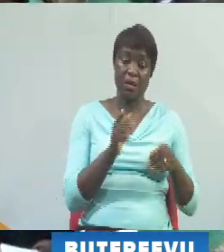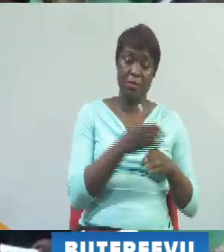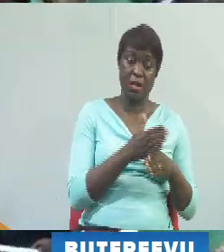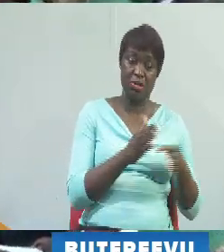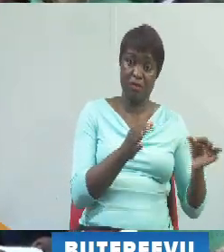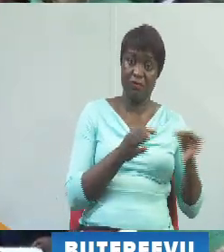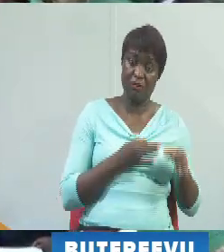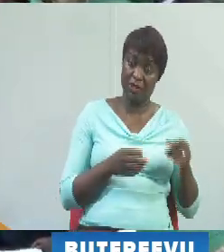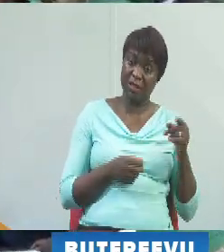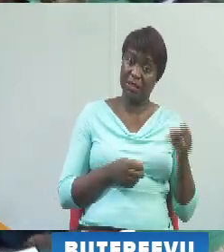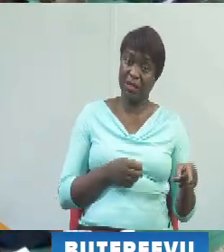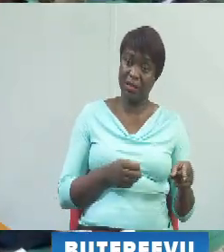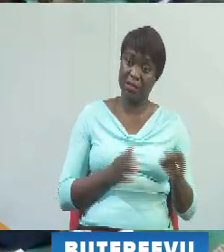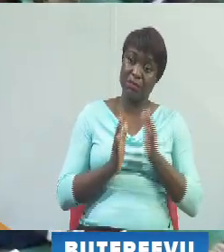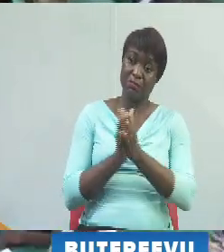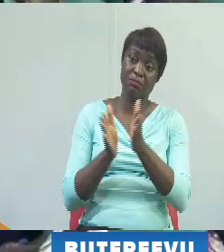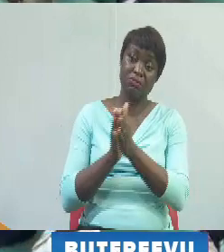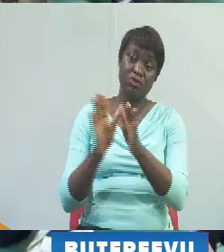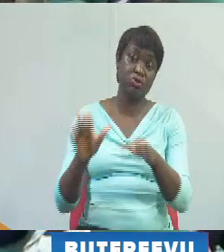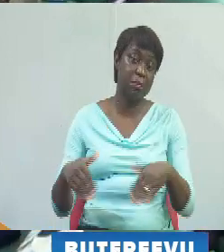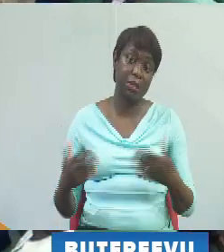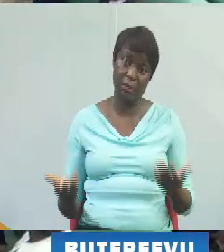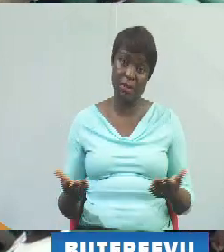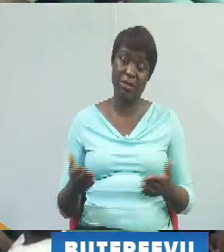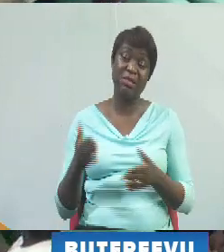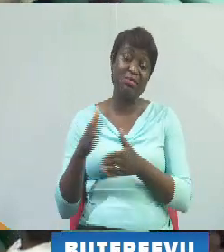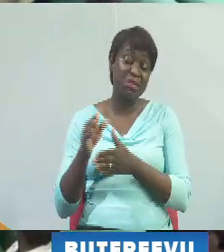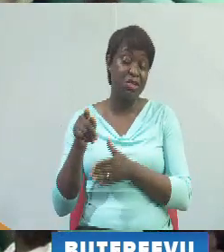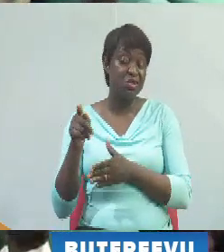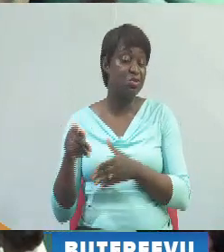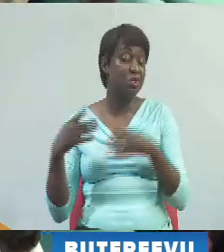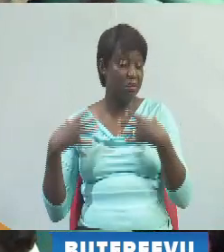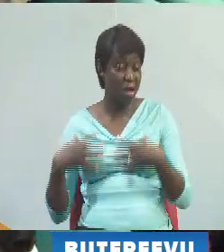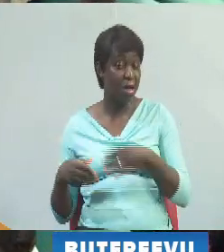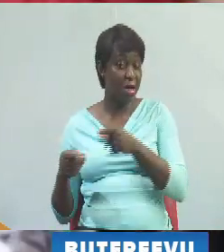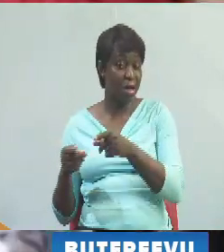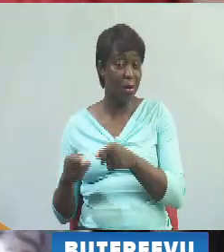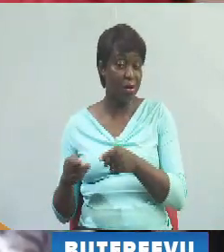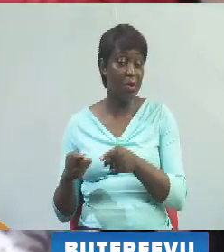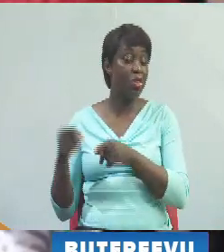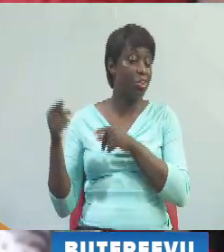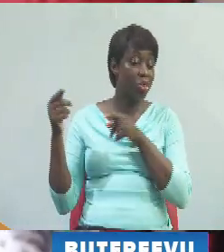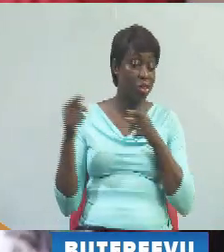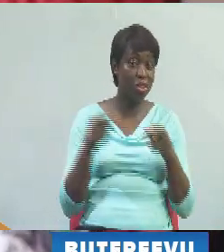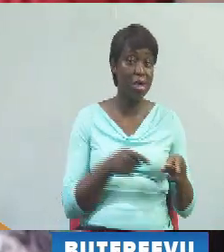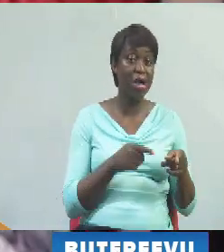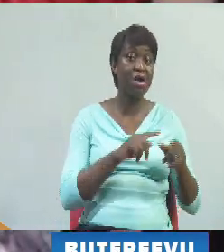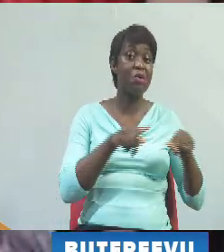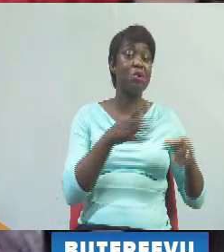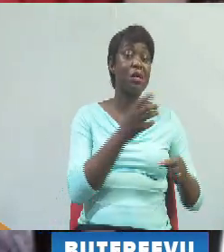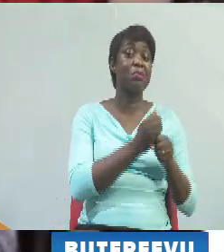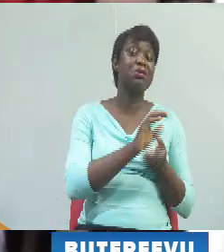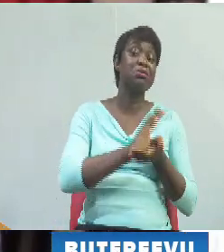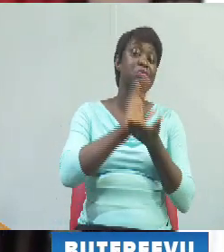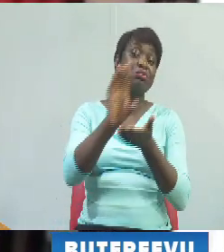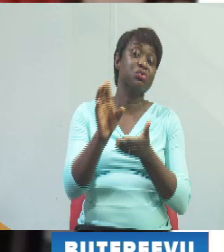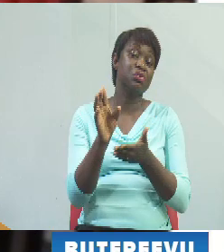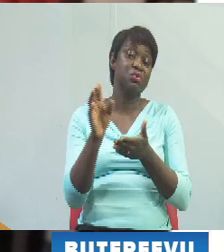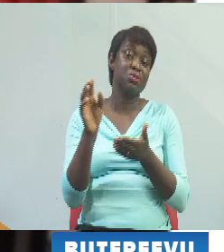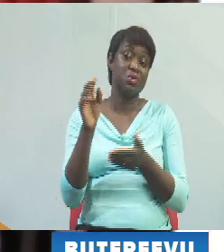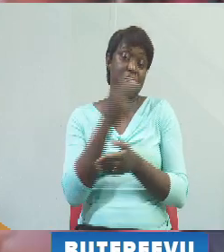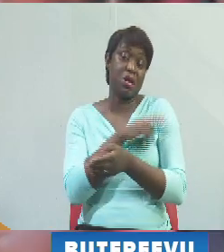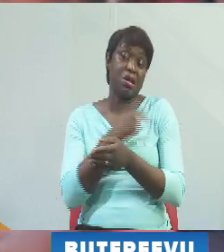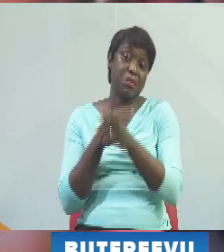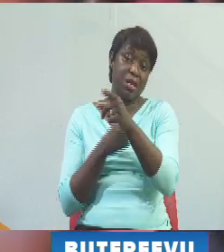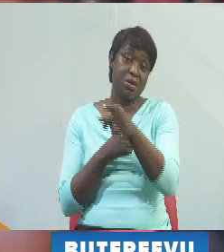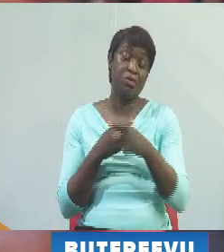Henry Musasizi ategeza Paalamenti ni wankubadenga Minisitule y'ebyobulamu egamanti bale meredua okuwa National Medical Stores Center choka kisa sente